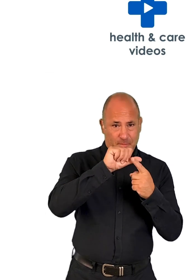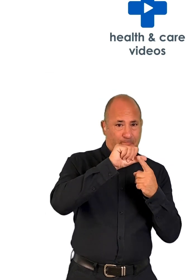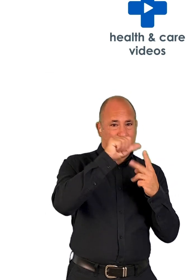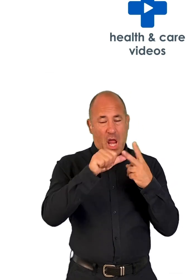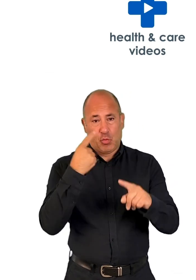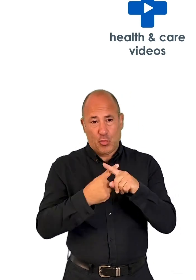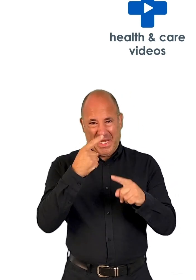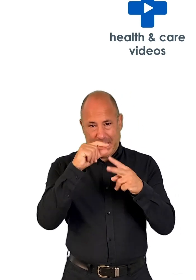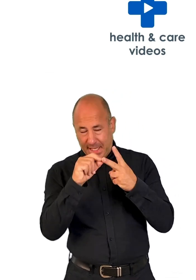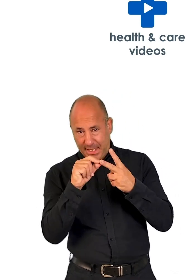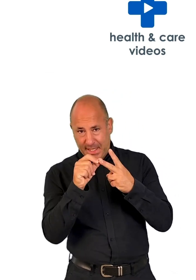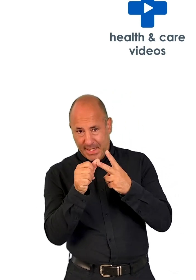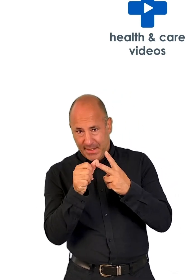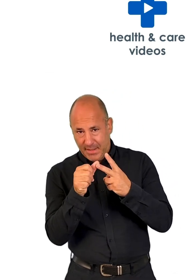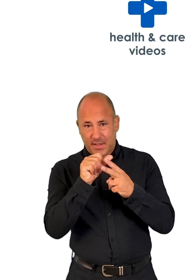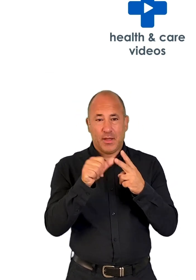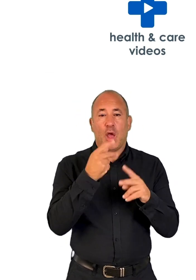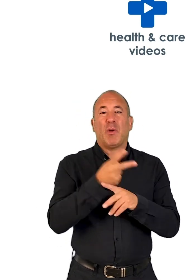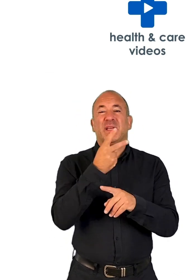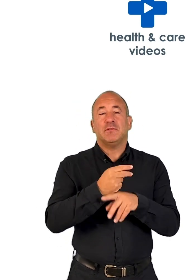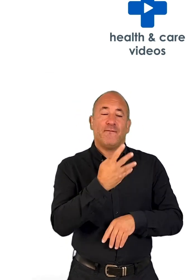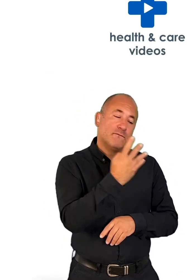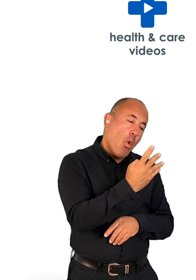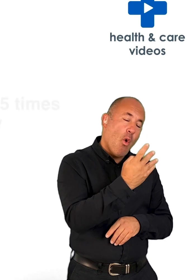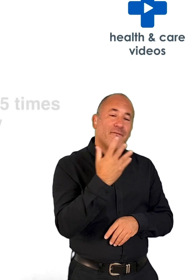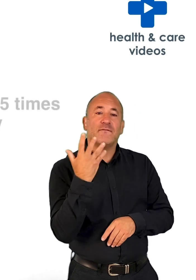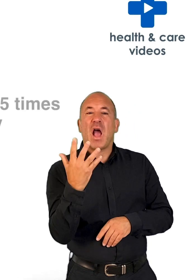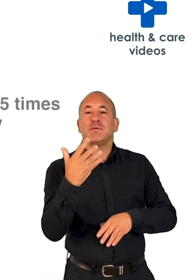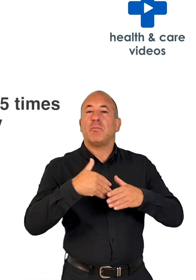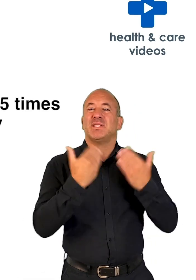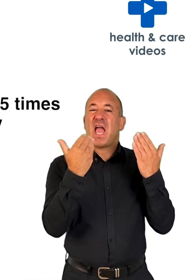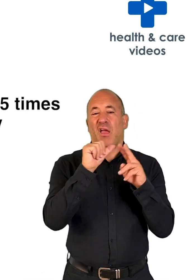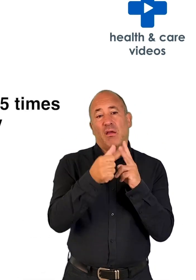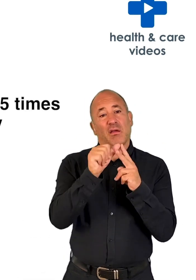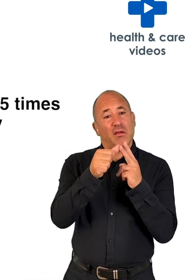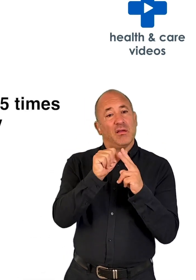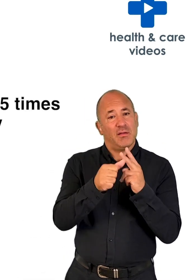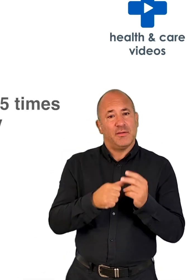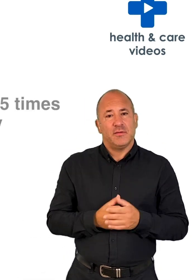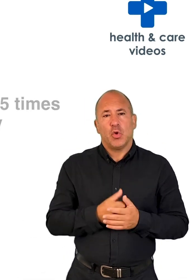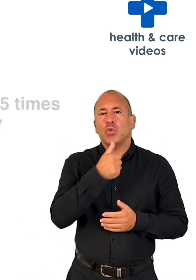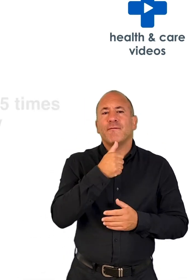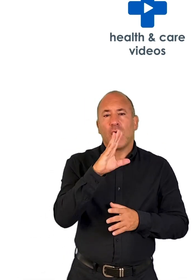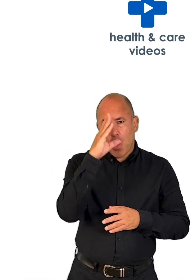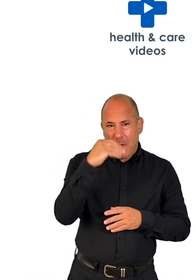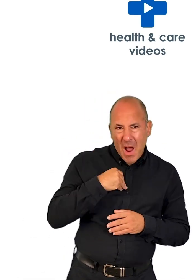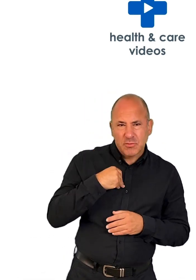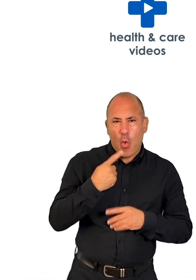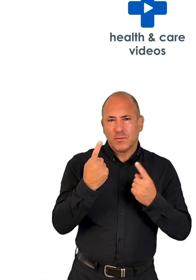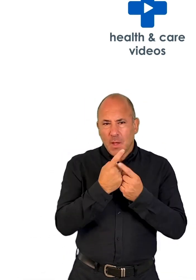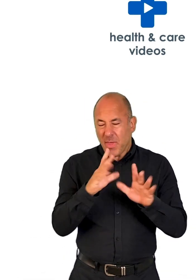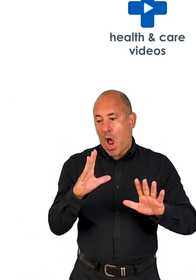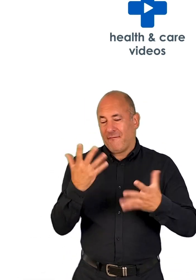slow exercises first, followed immediately by the quick exercises, repeating them 4 to 5 times a day. It's useful